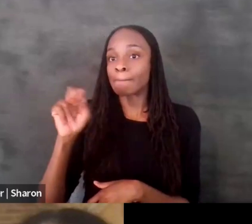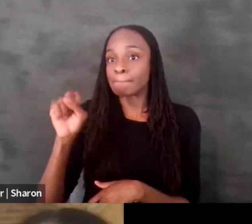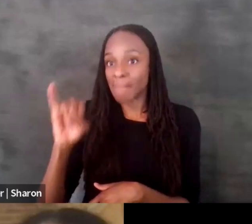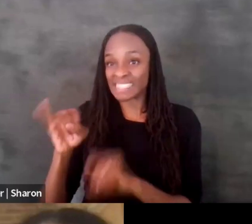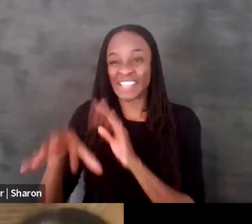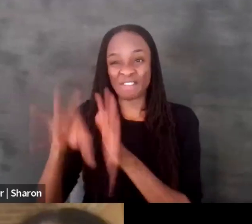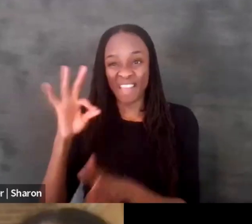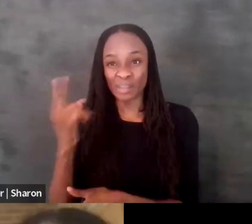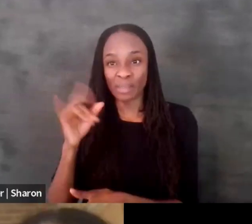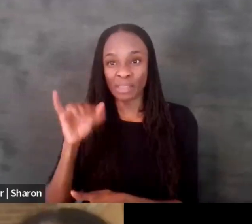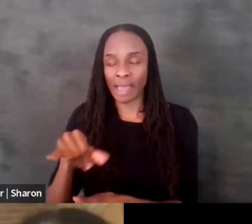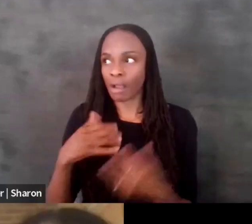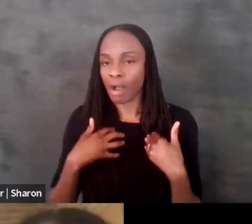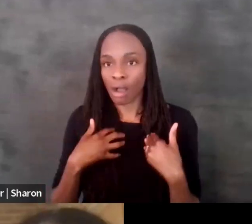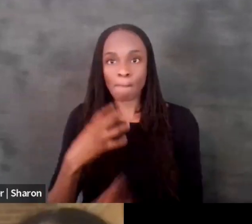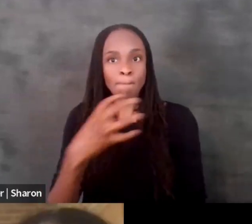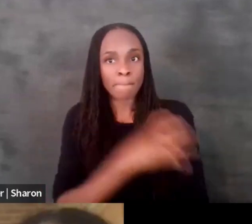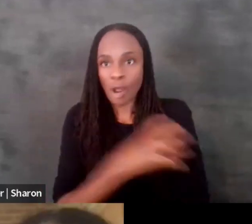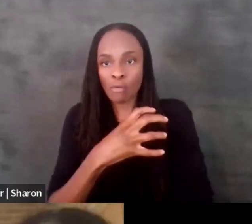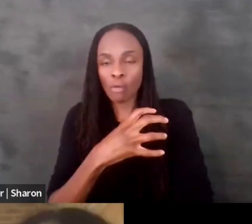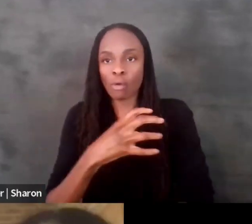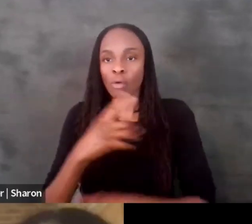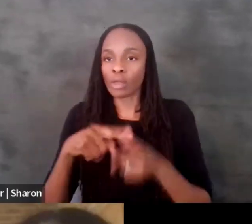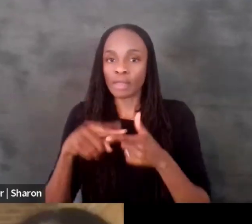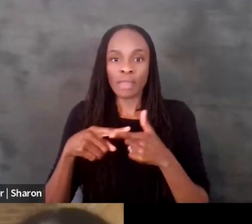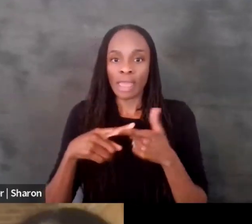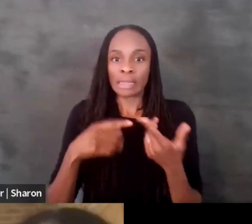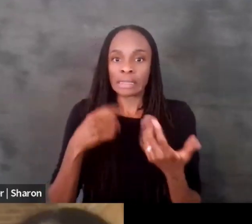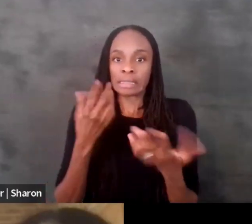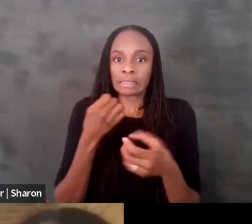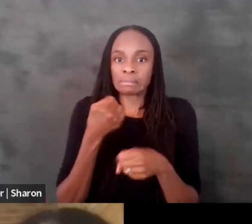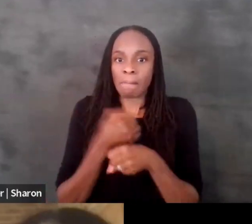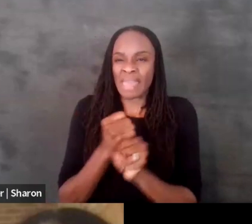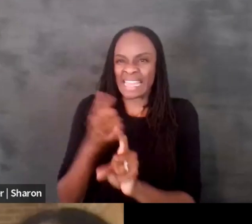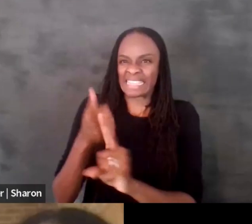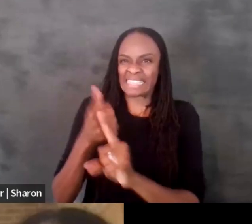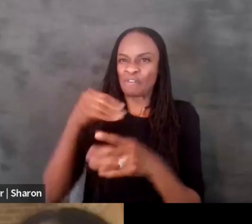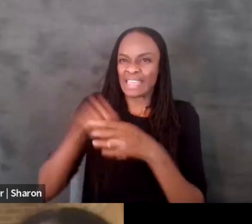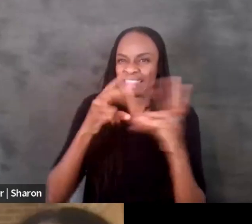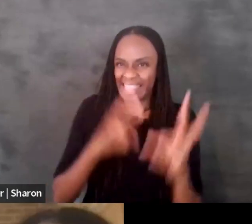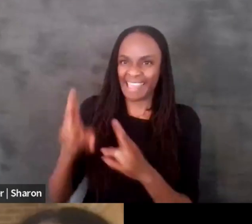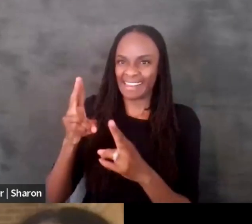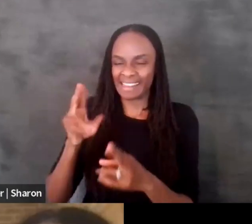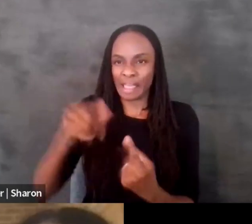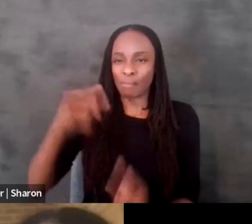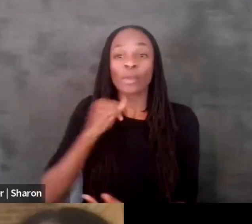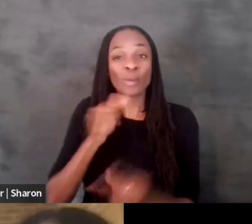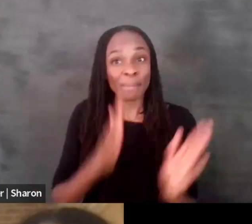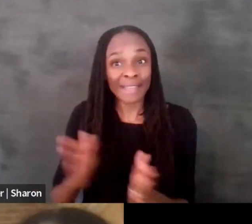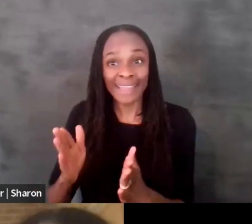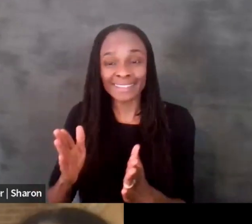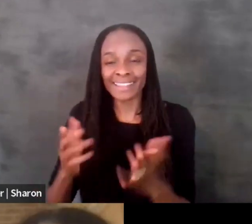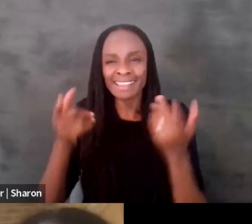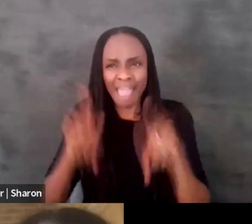powerful, it just Mm, made itself in the edit at that point. But it was not mm, planned in that way. It just happened so mm. that